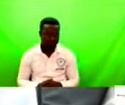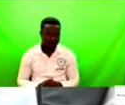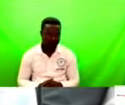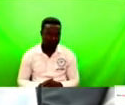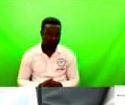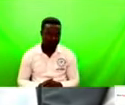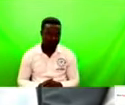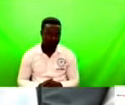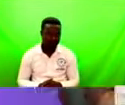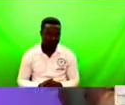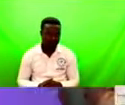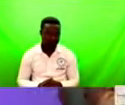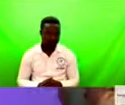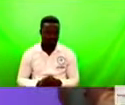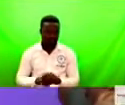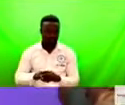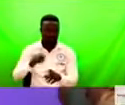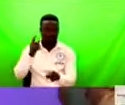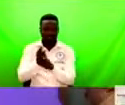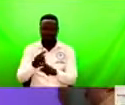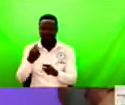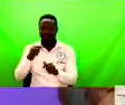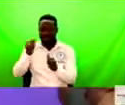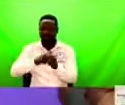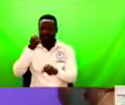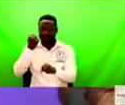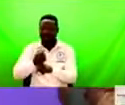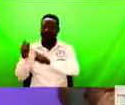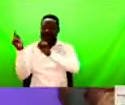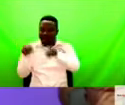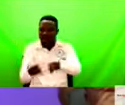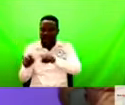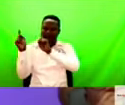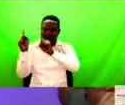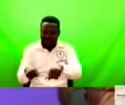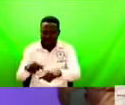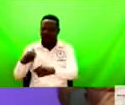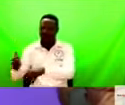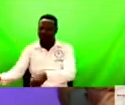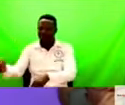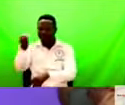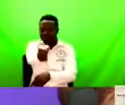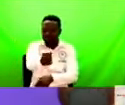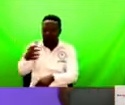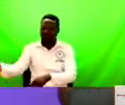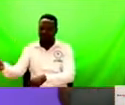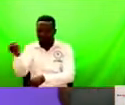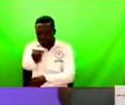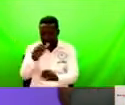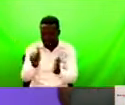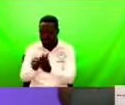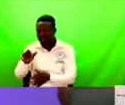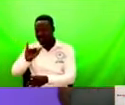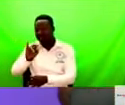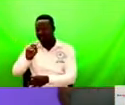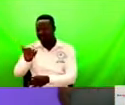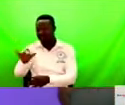Just for us, so that we will not be coming here every year coming to induct. So we shall limit the induction